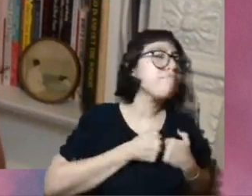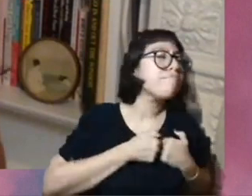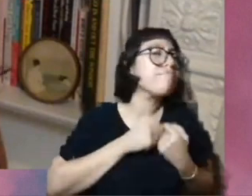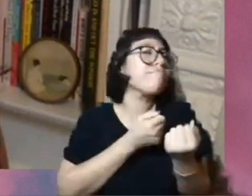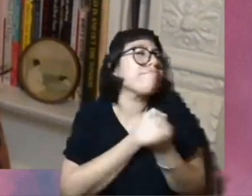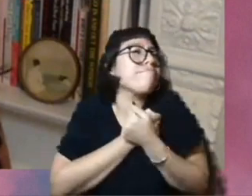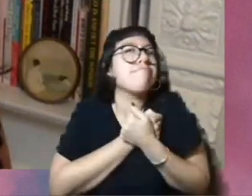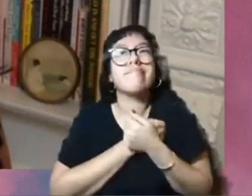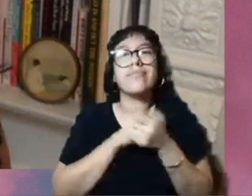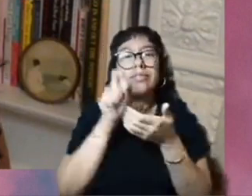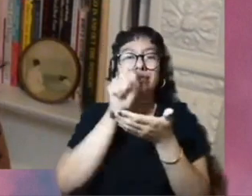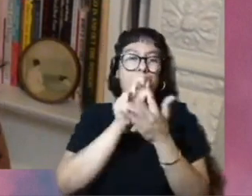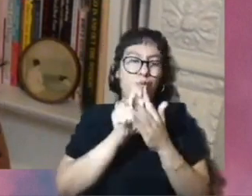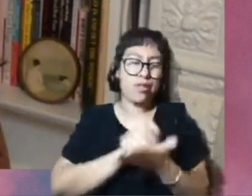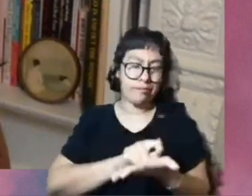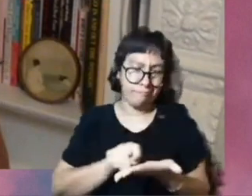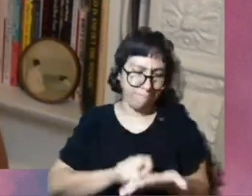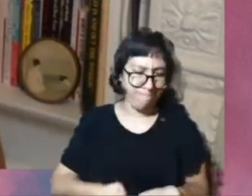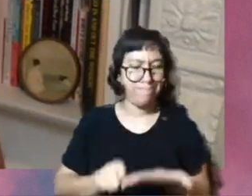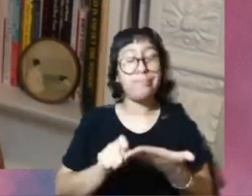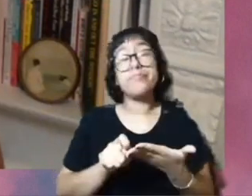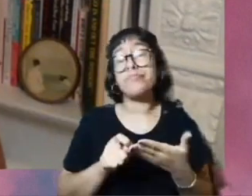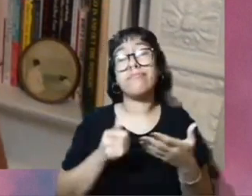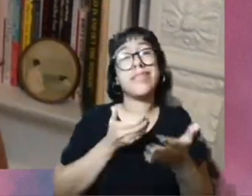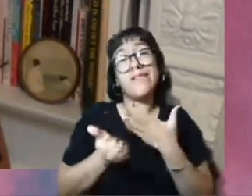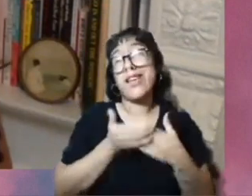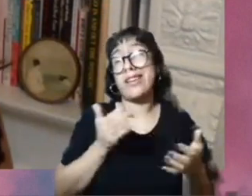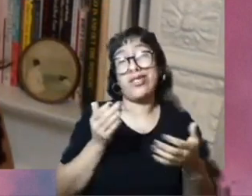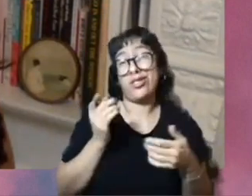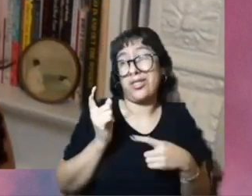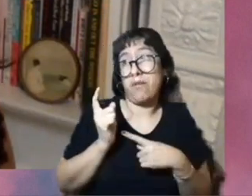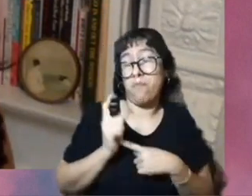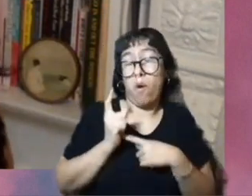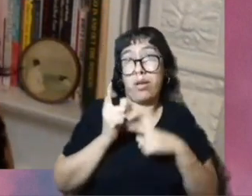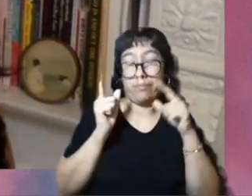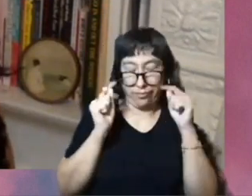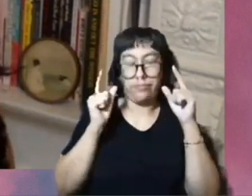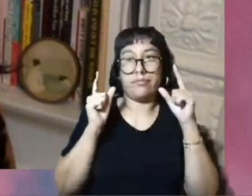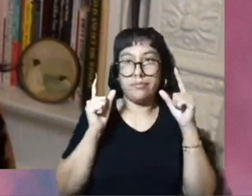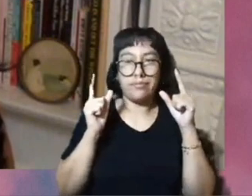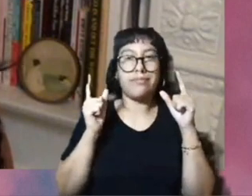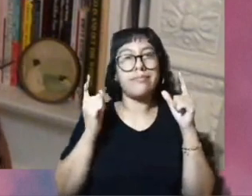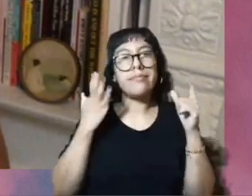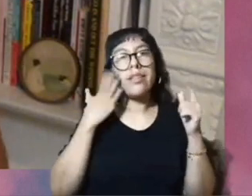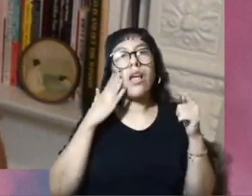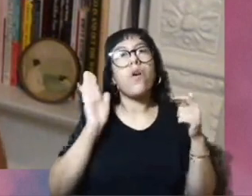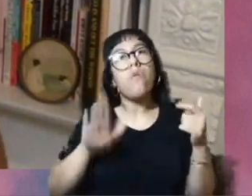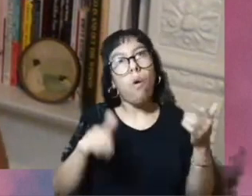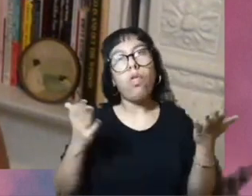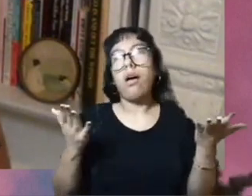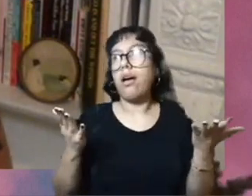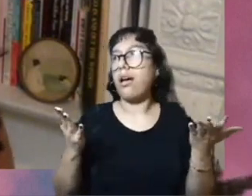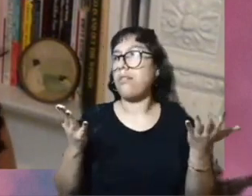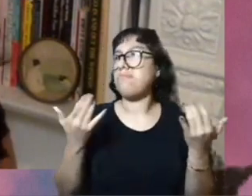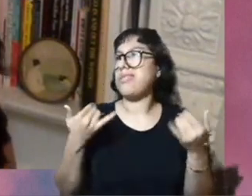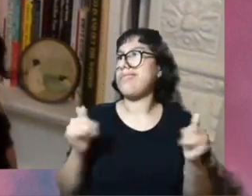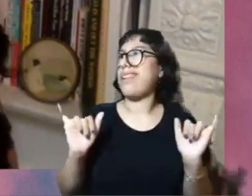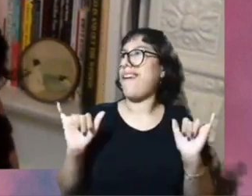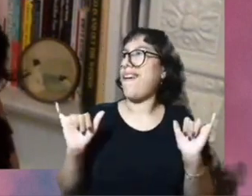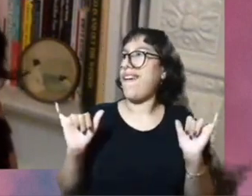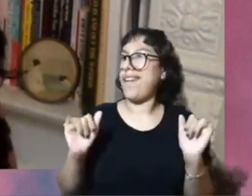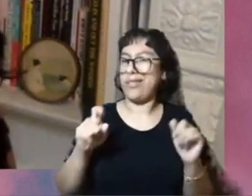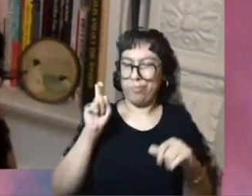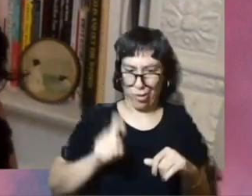I wrote. And even if it is just for one moment, I know I will be exactly where